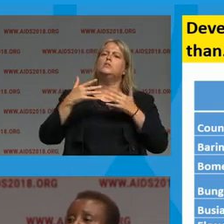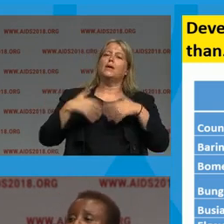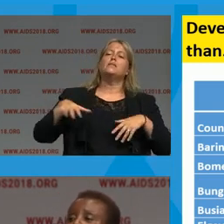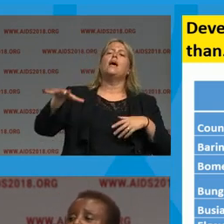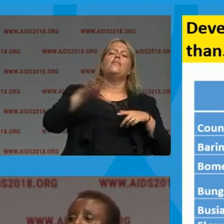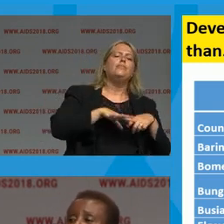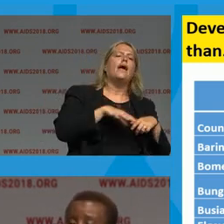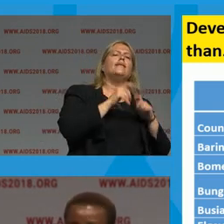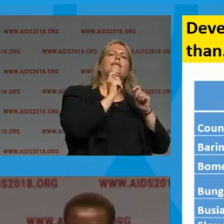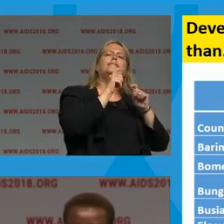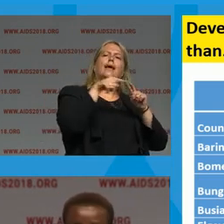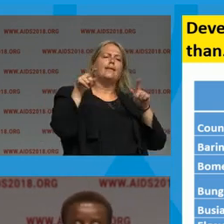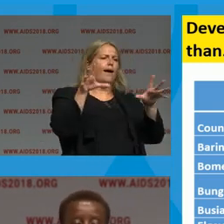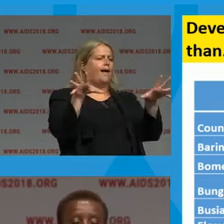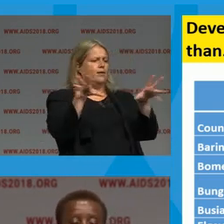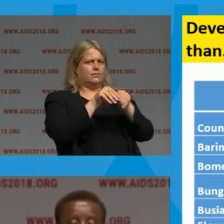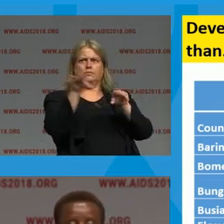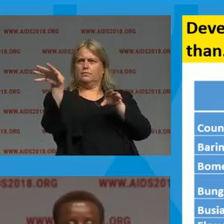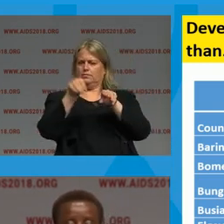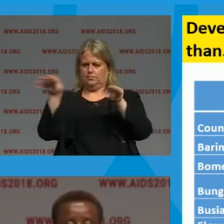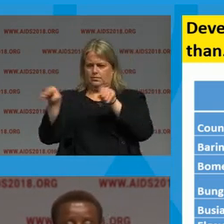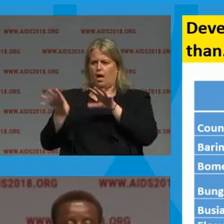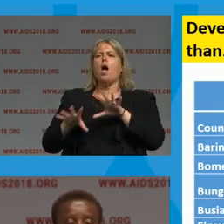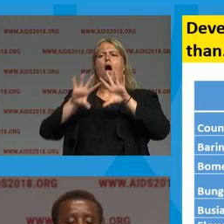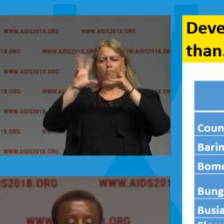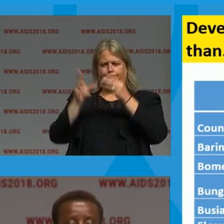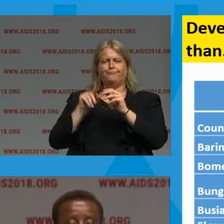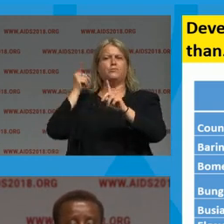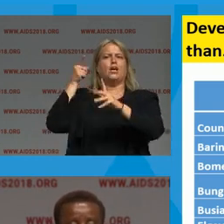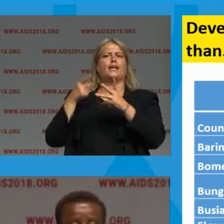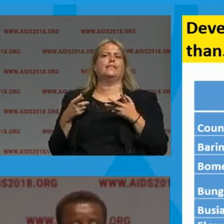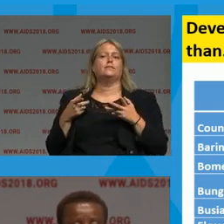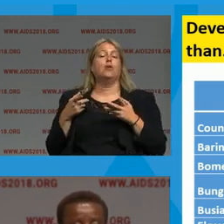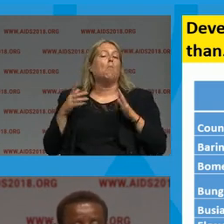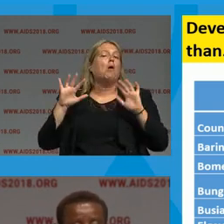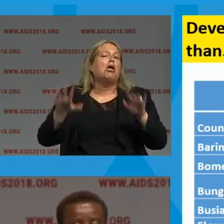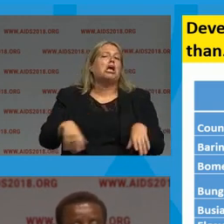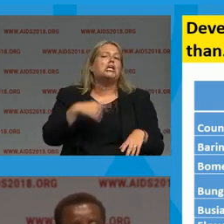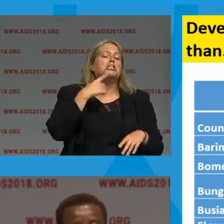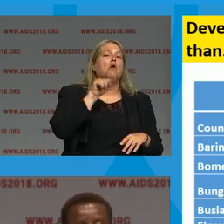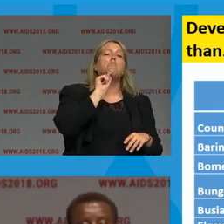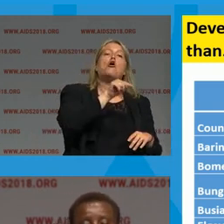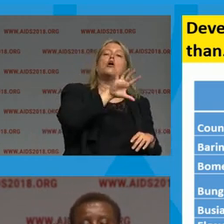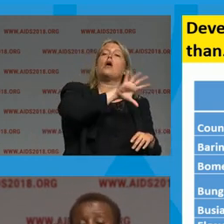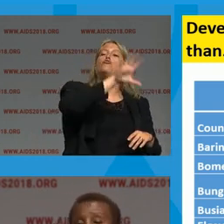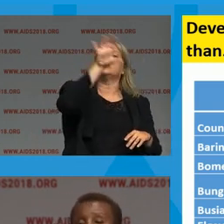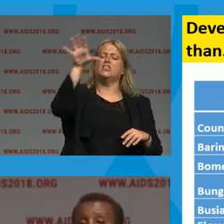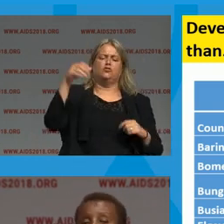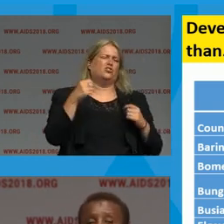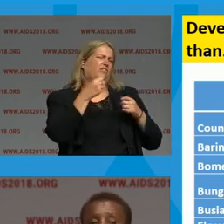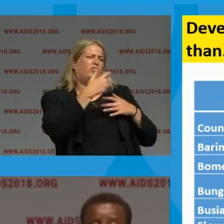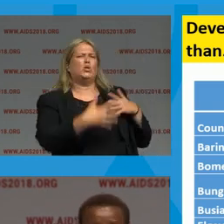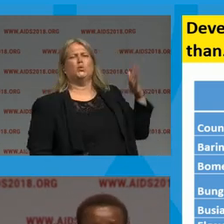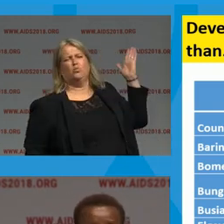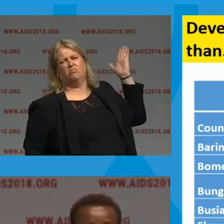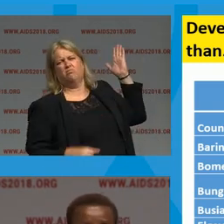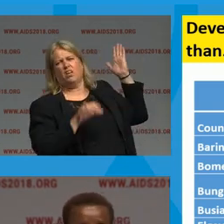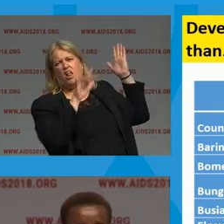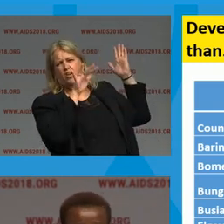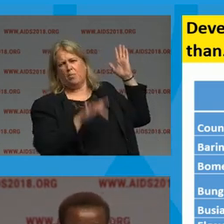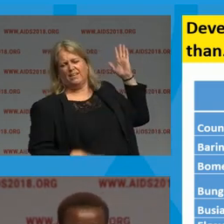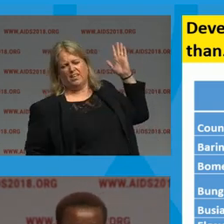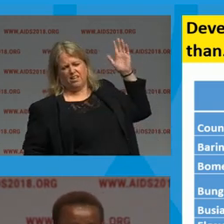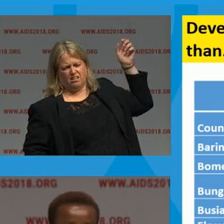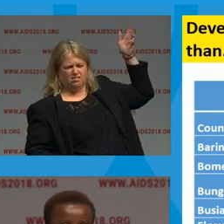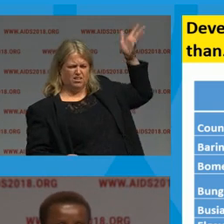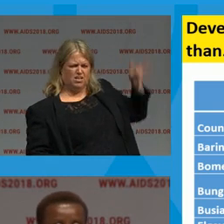and then developing targets and being able to say for each county, and I have taken just a few counties on alphabetical order, starting